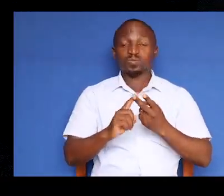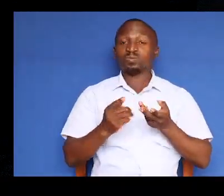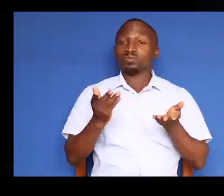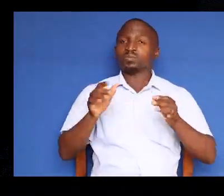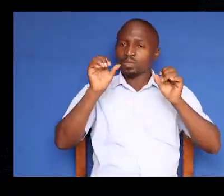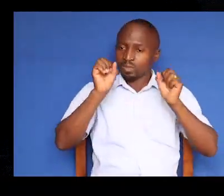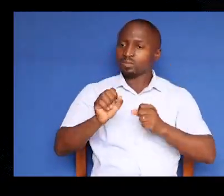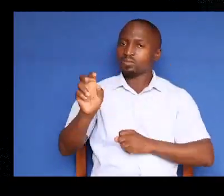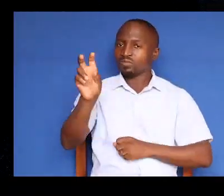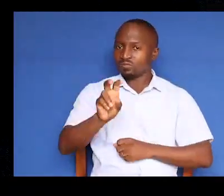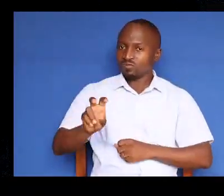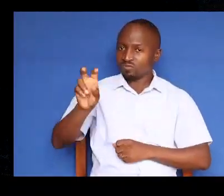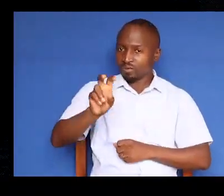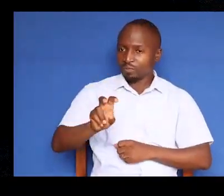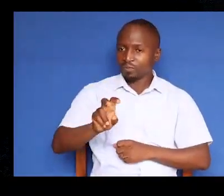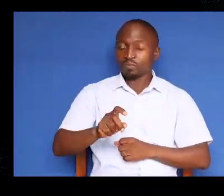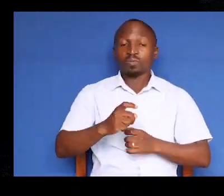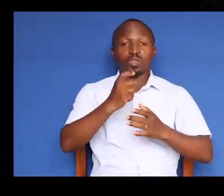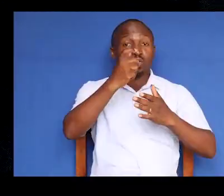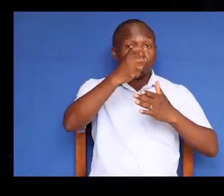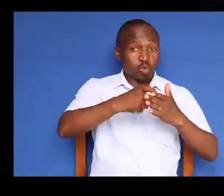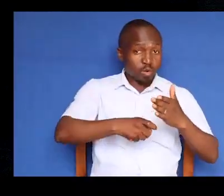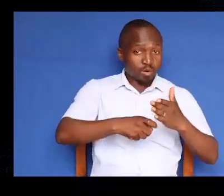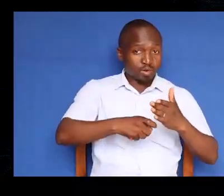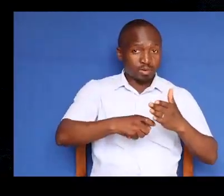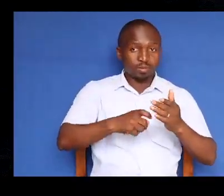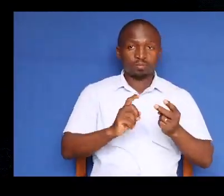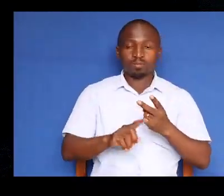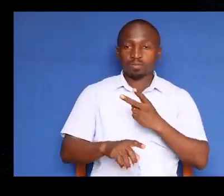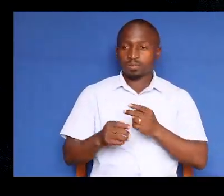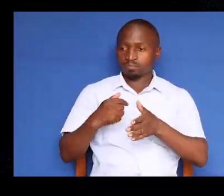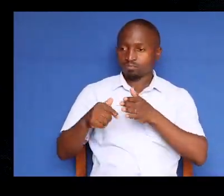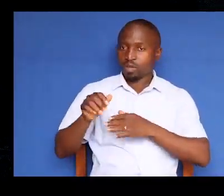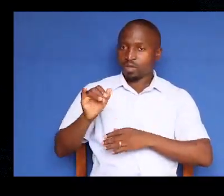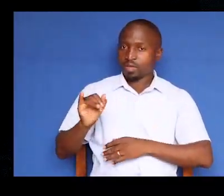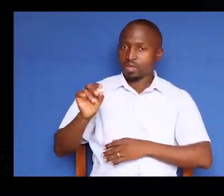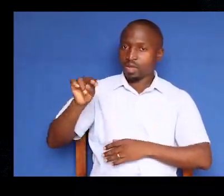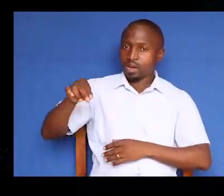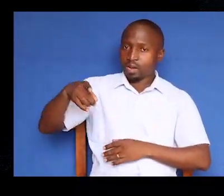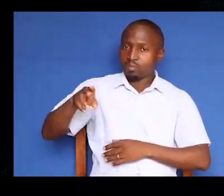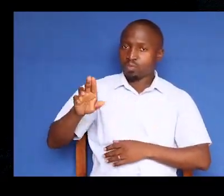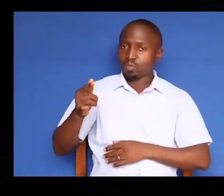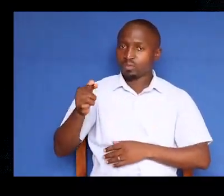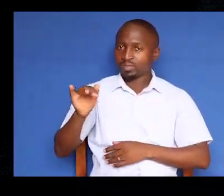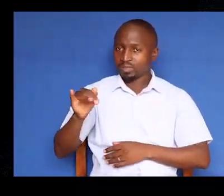you have to compute input tax. Input tax, we